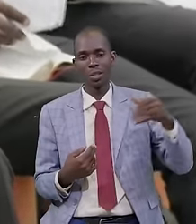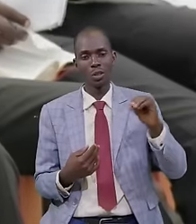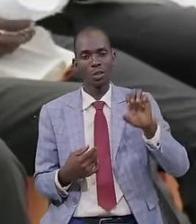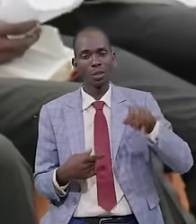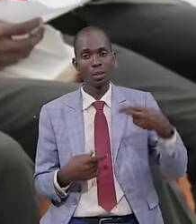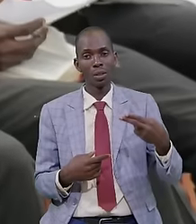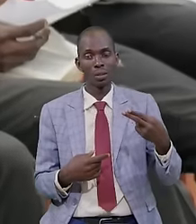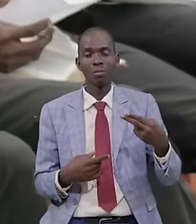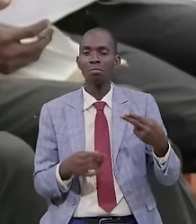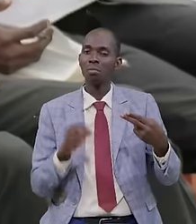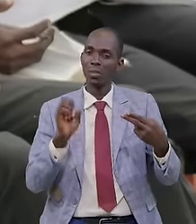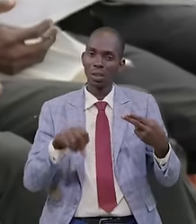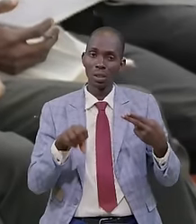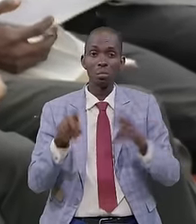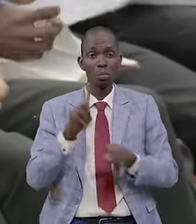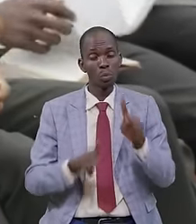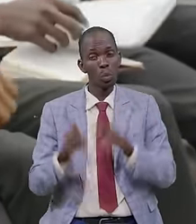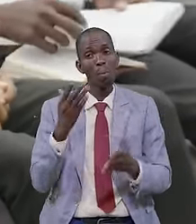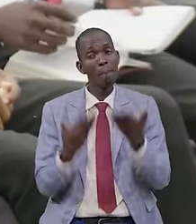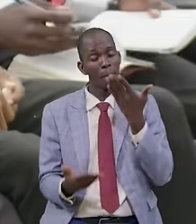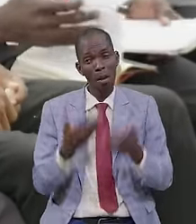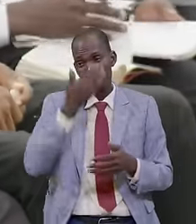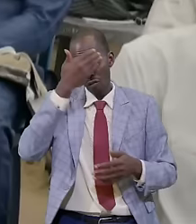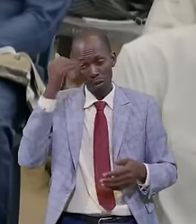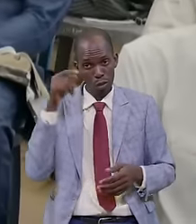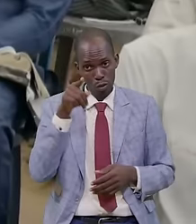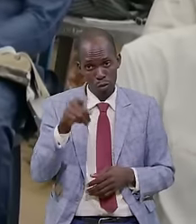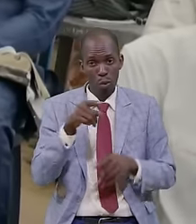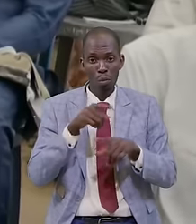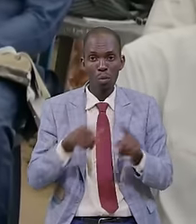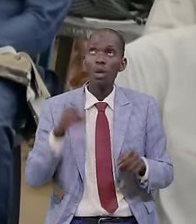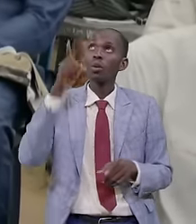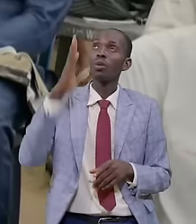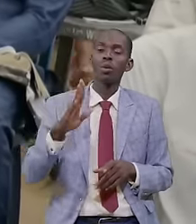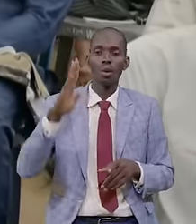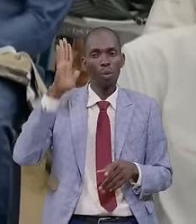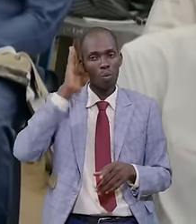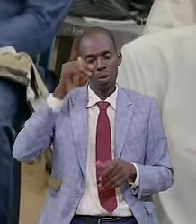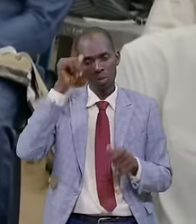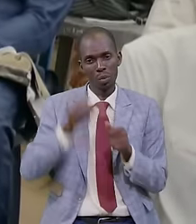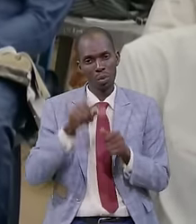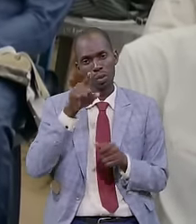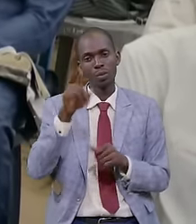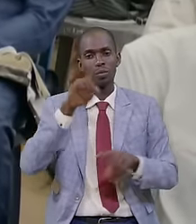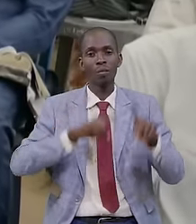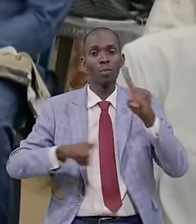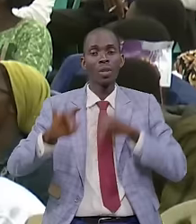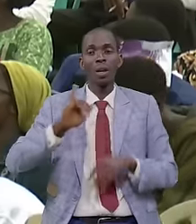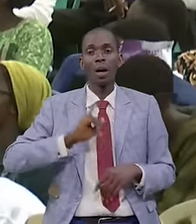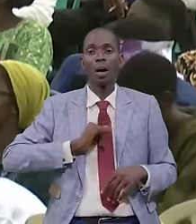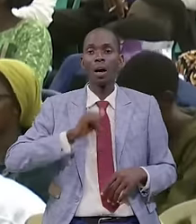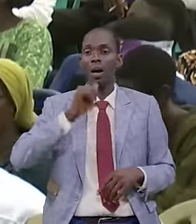you. I am remembered. I am